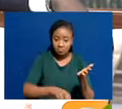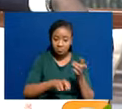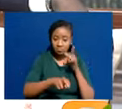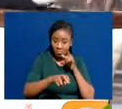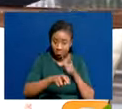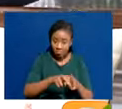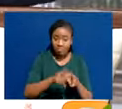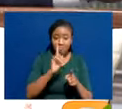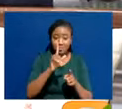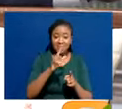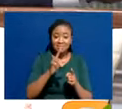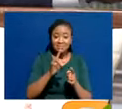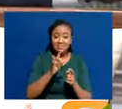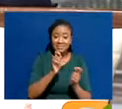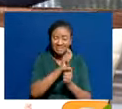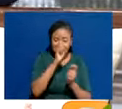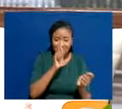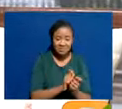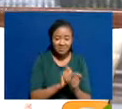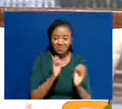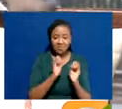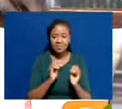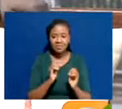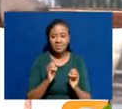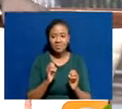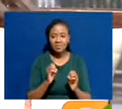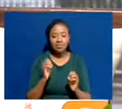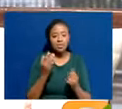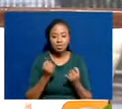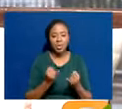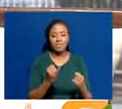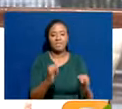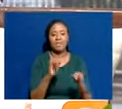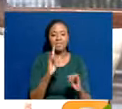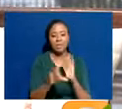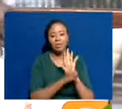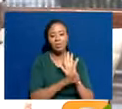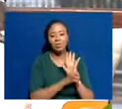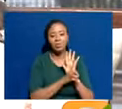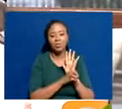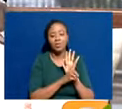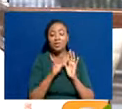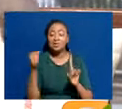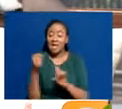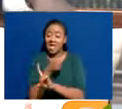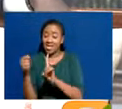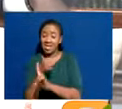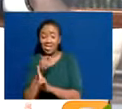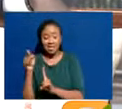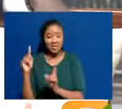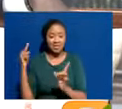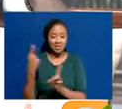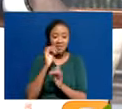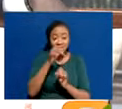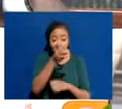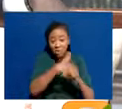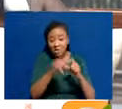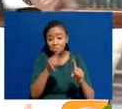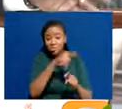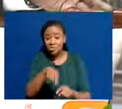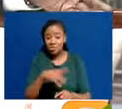designated, it's not being harassed. It's enforcement. There's a difference between enforcement and harassment. If you're not doing the right thing, you'll have to pay for